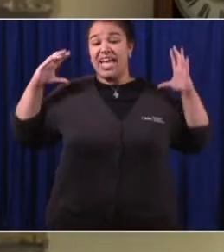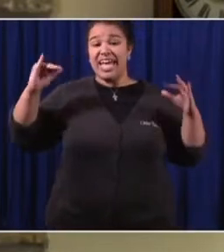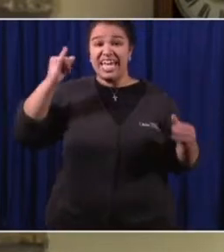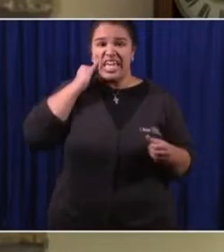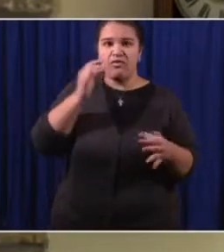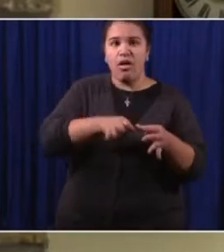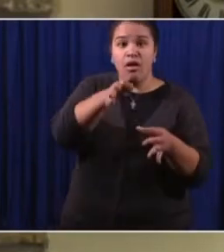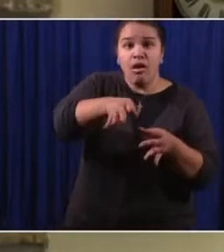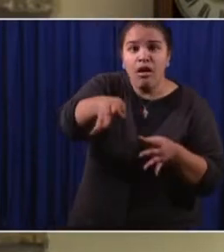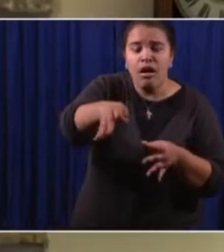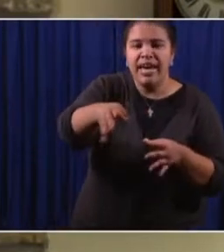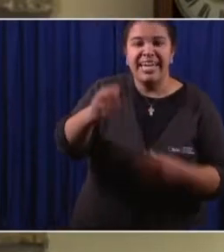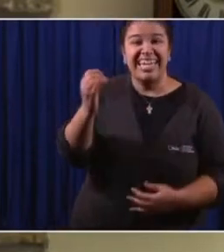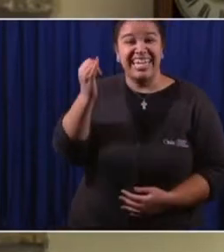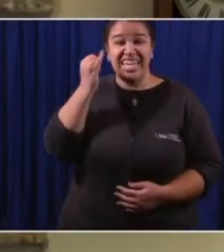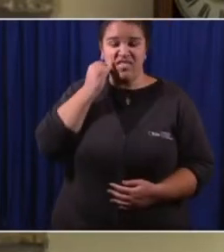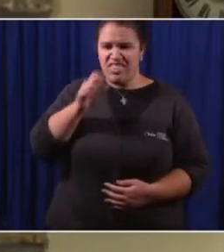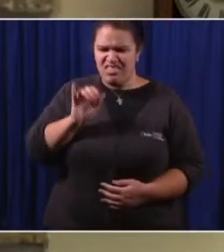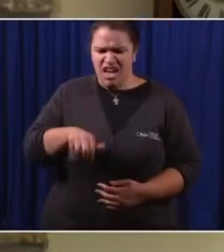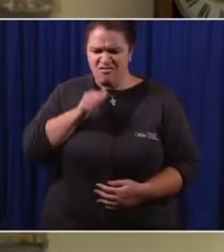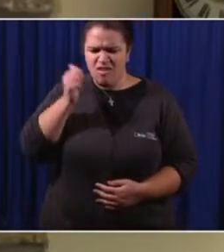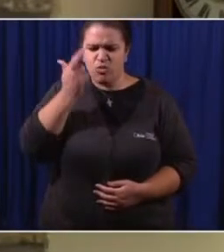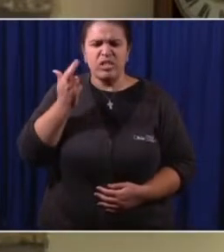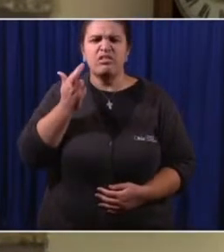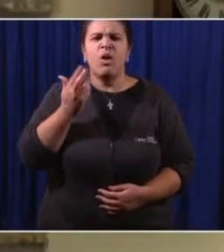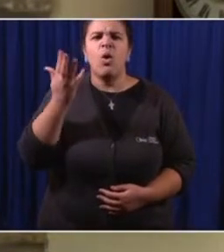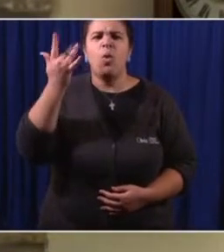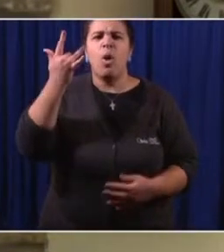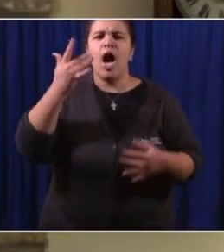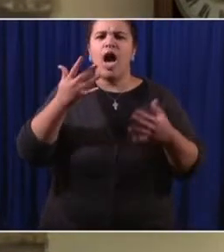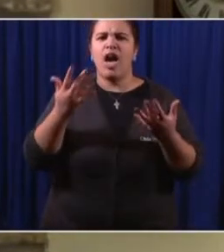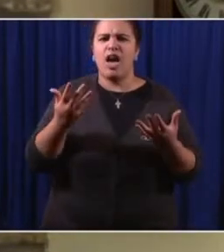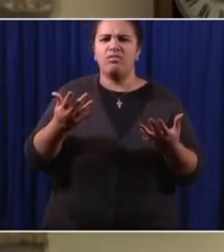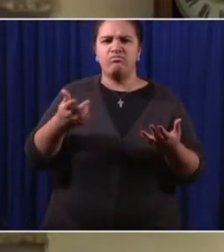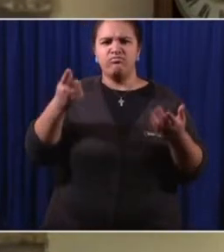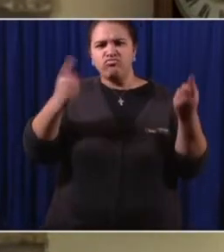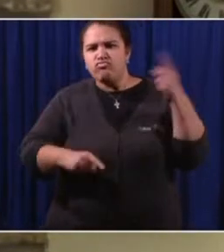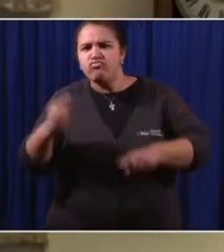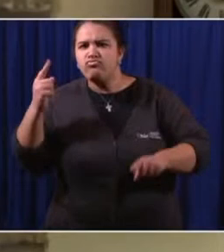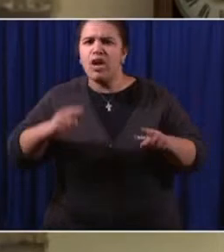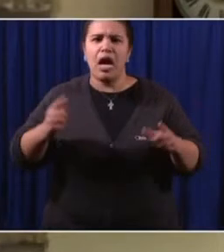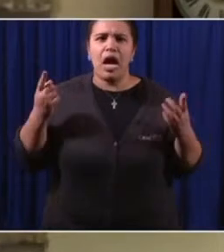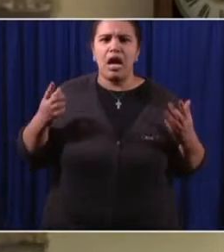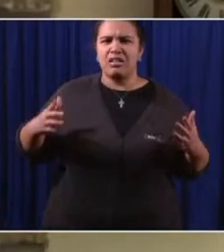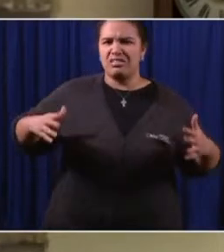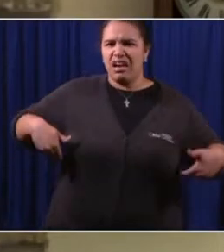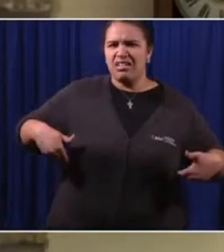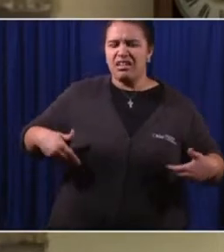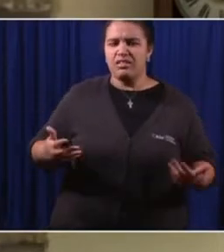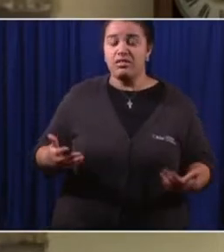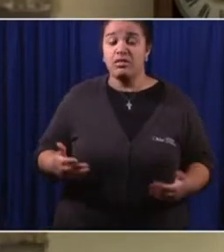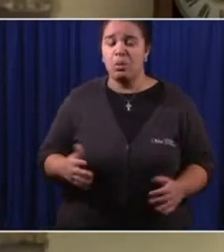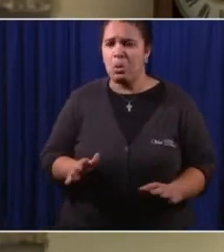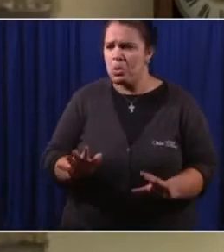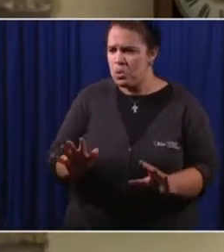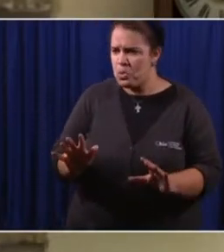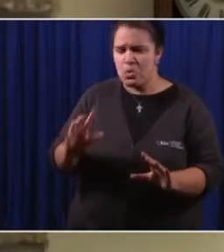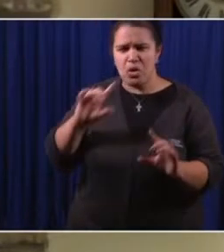up the negotiations? Thank you, sir. The answer is no. I'm not aware of any threat coming from General